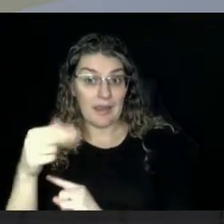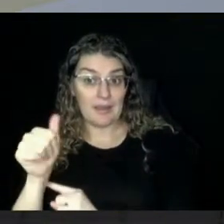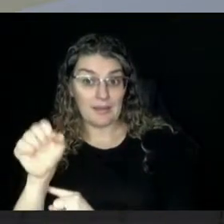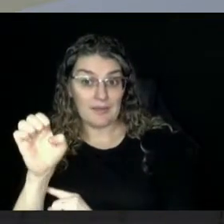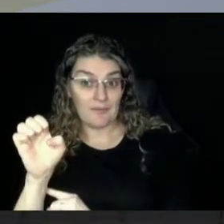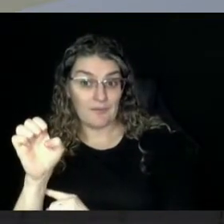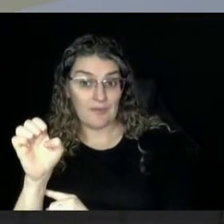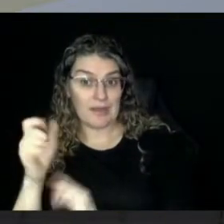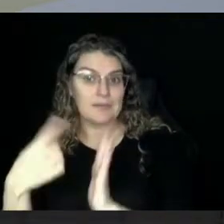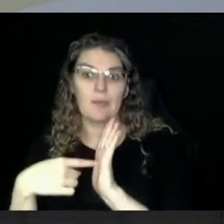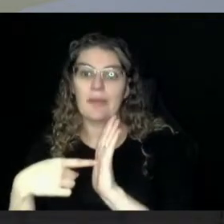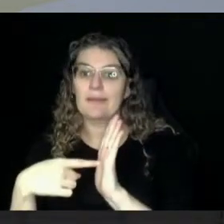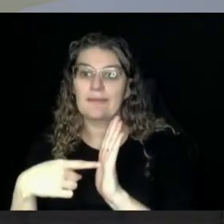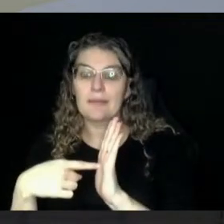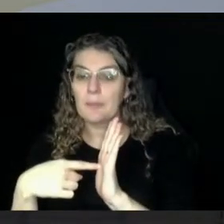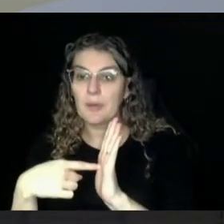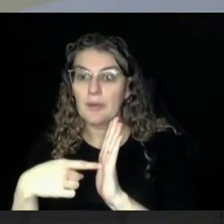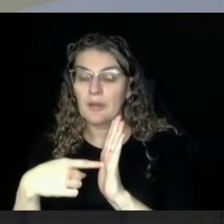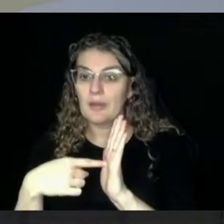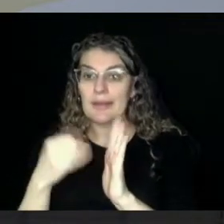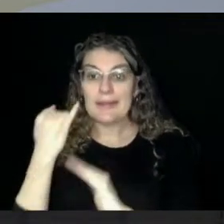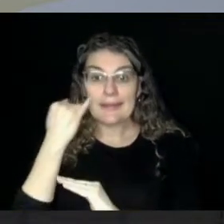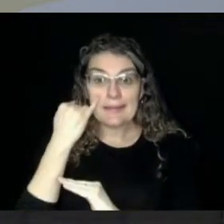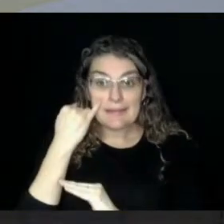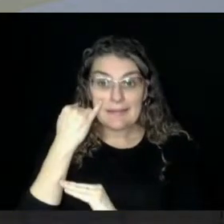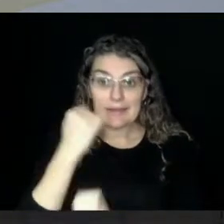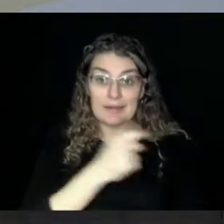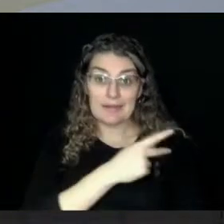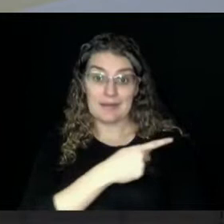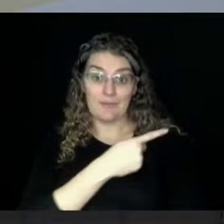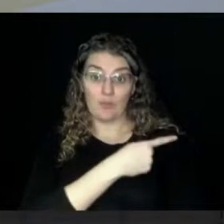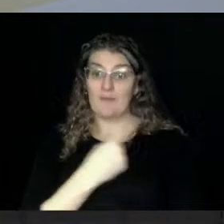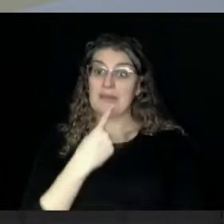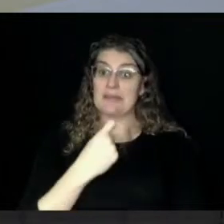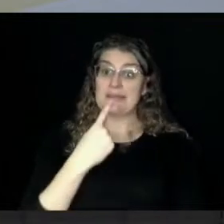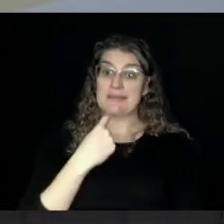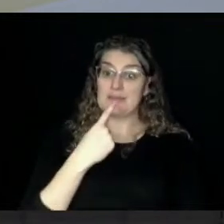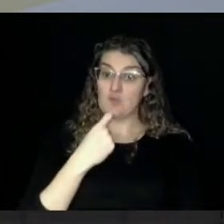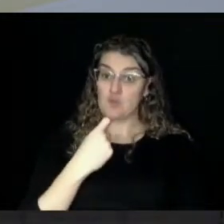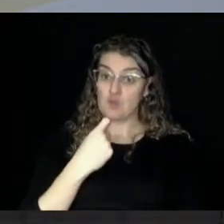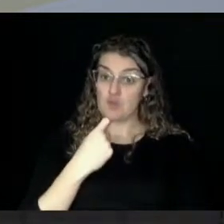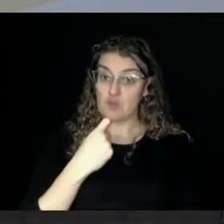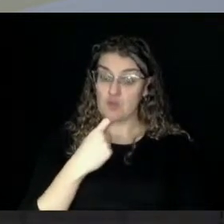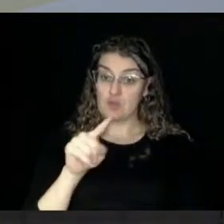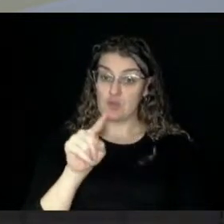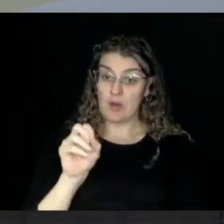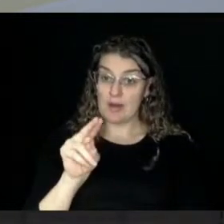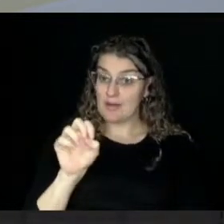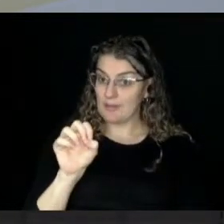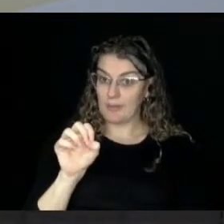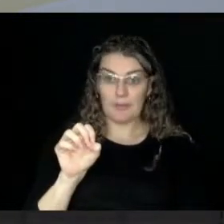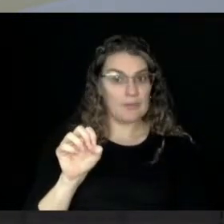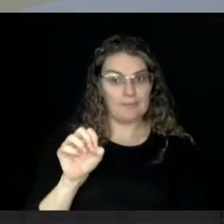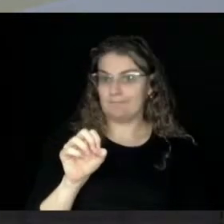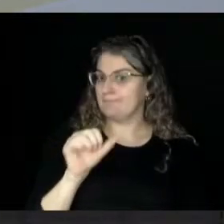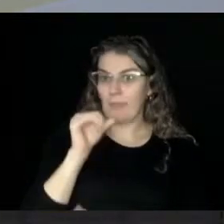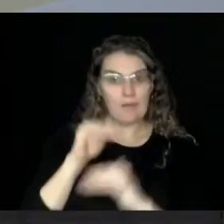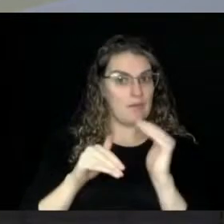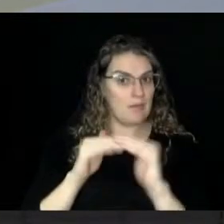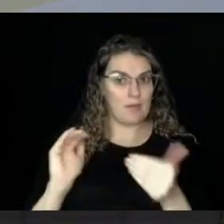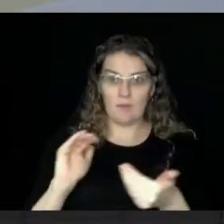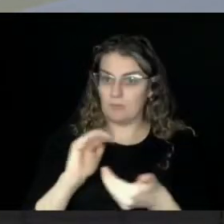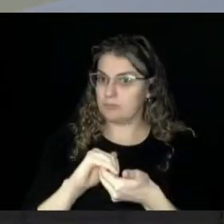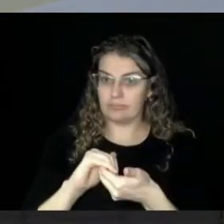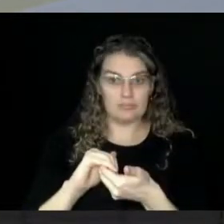instance, if one of our maritime provinces was in a red alert level, certainly we would not feel comfortable